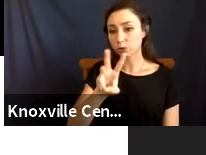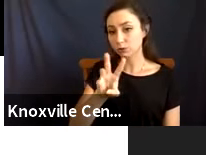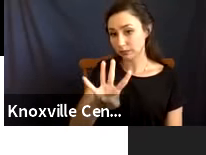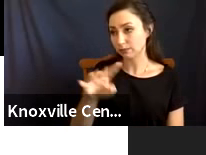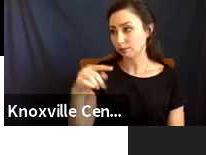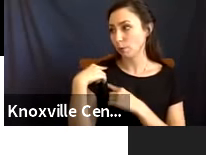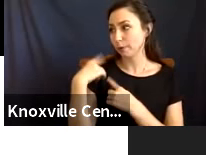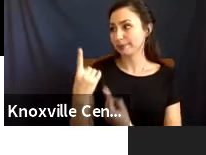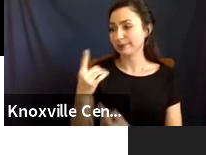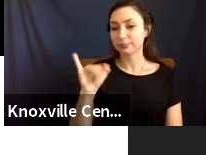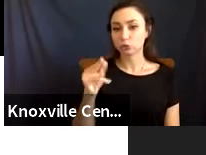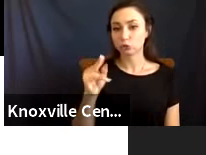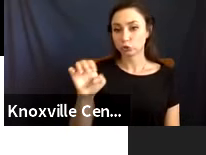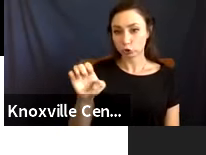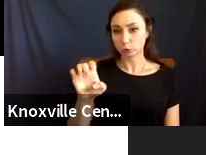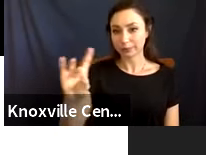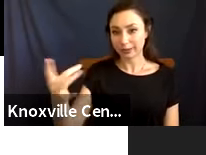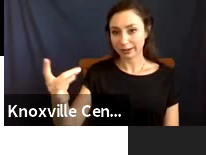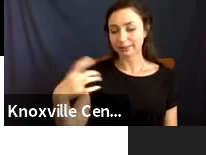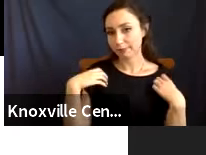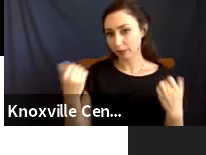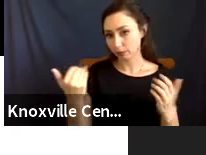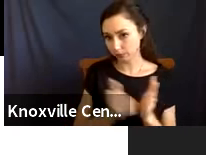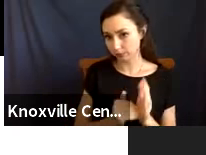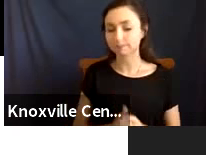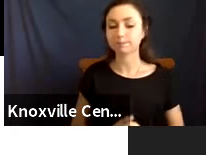of June. Next slide.